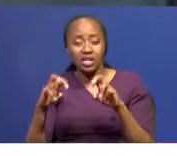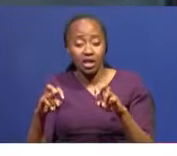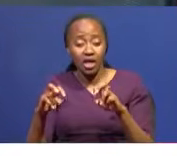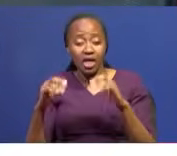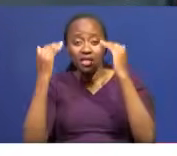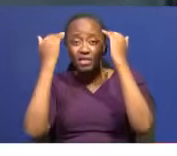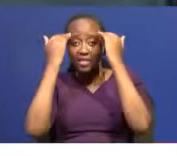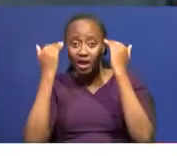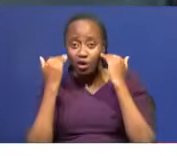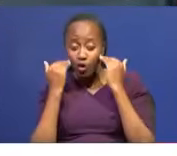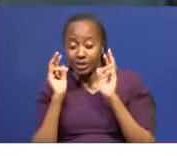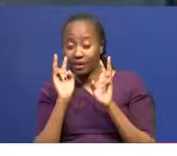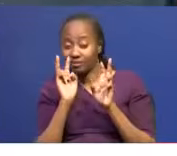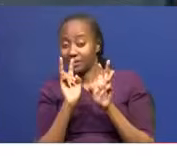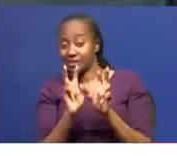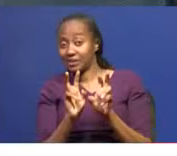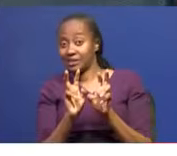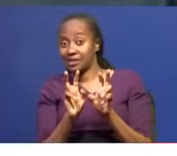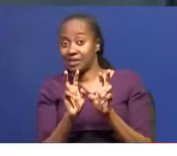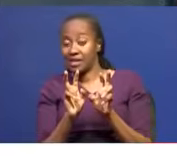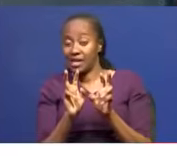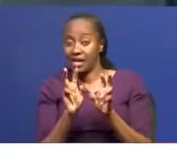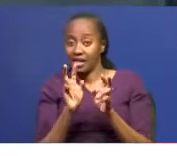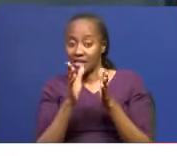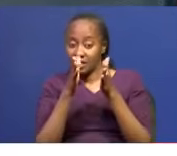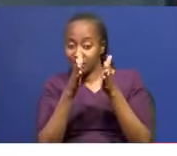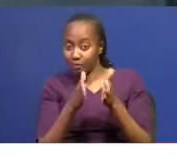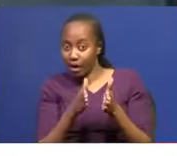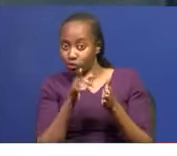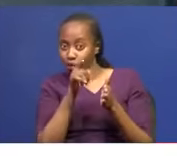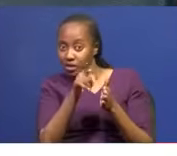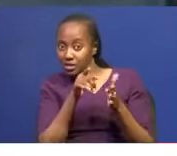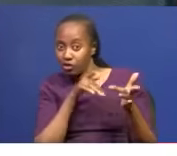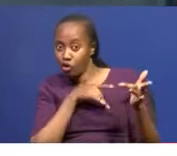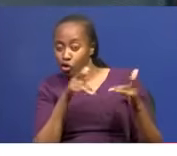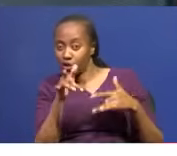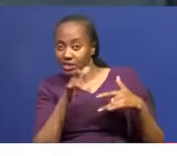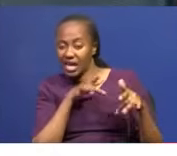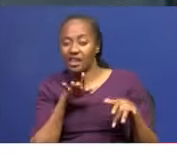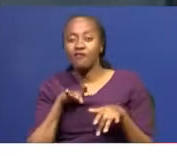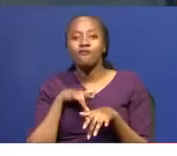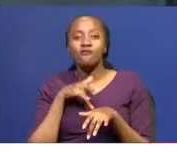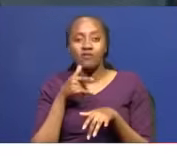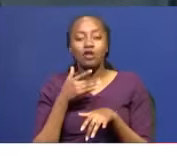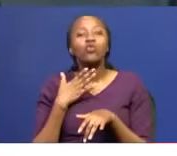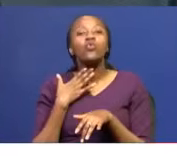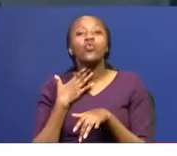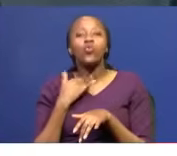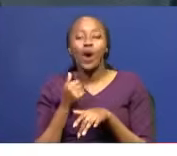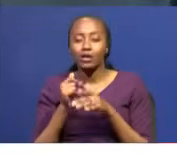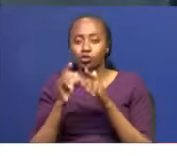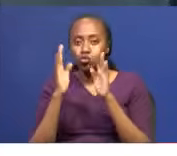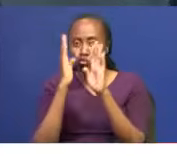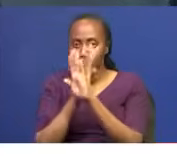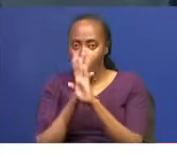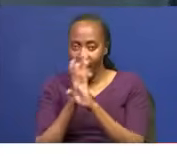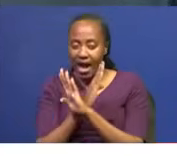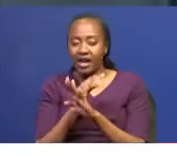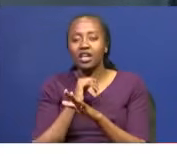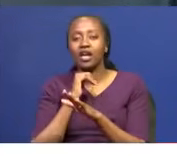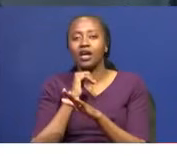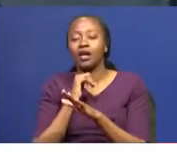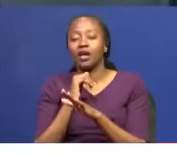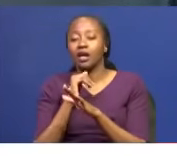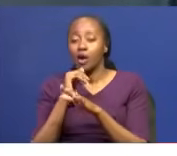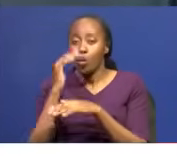account the second petitioner's concerns that led to his disappearance. He went